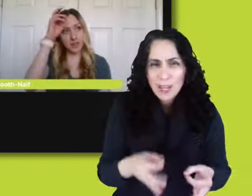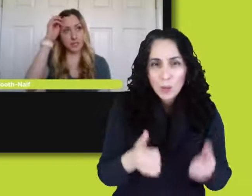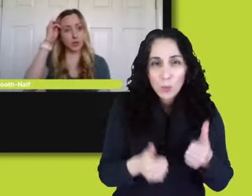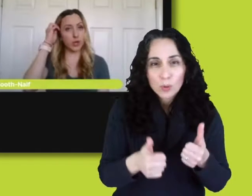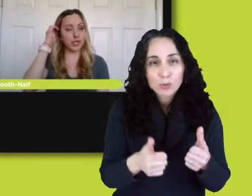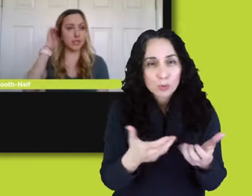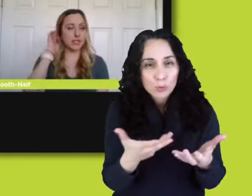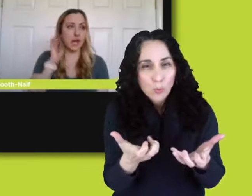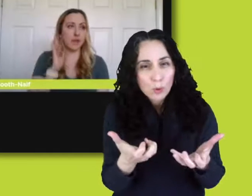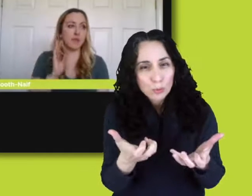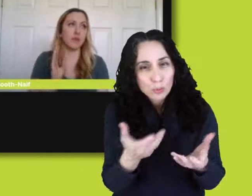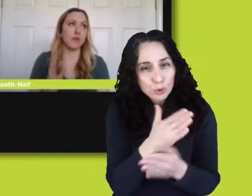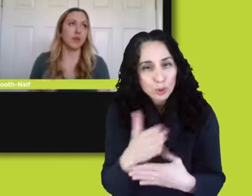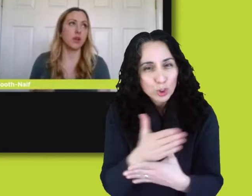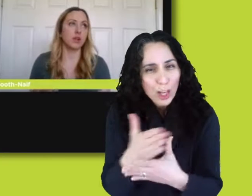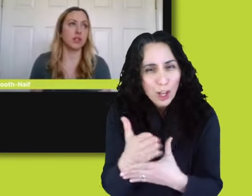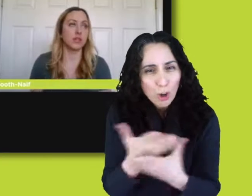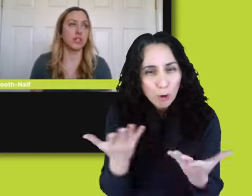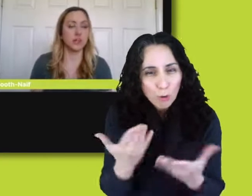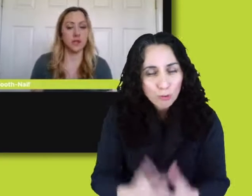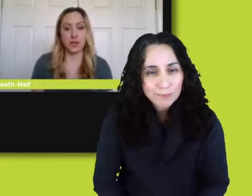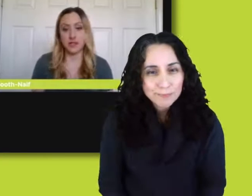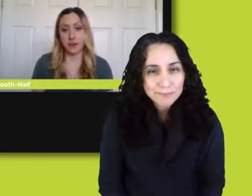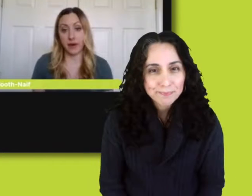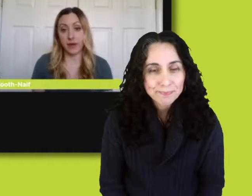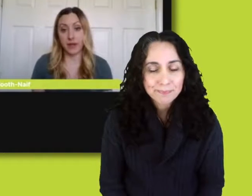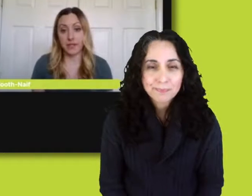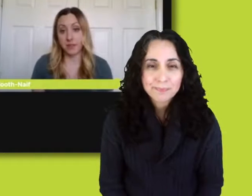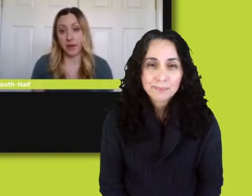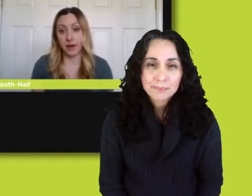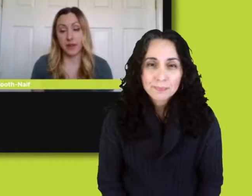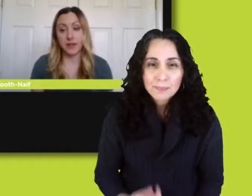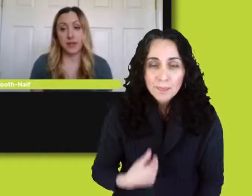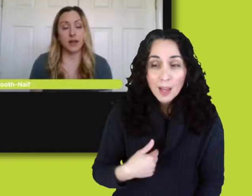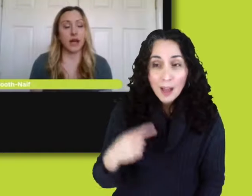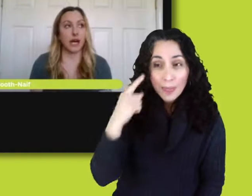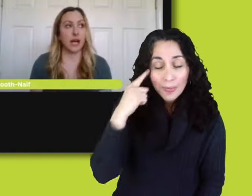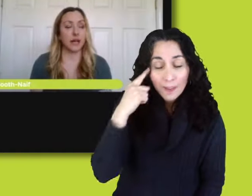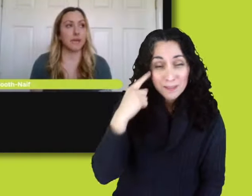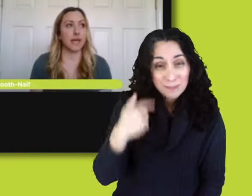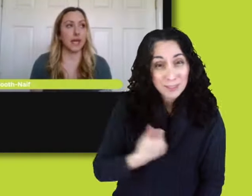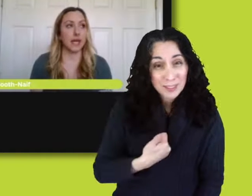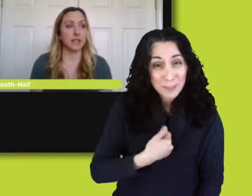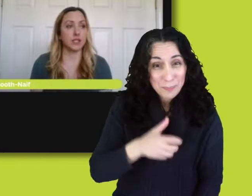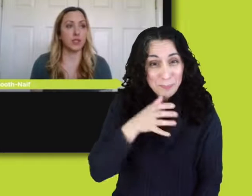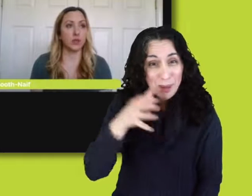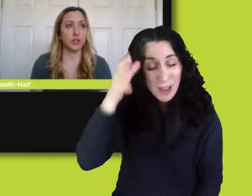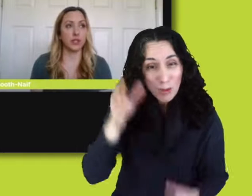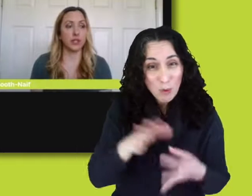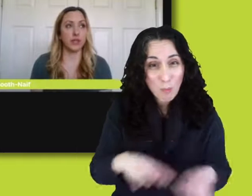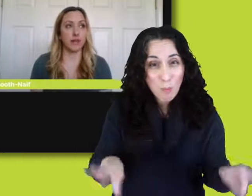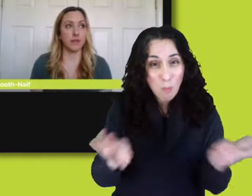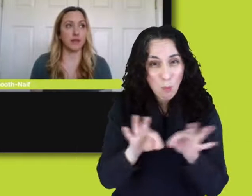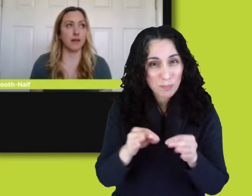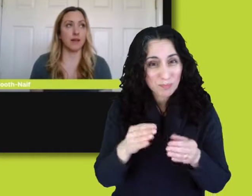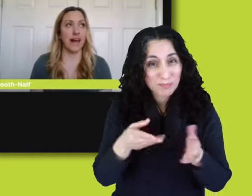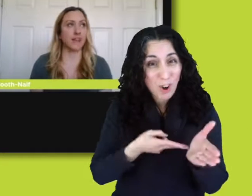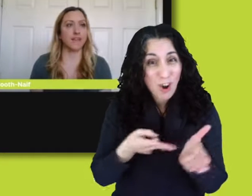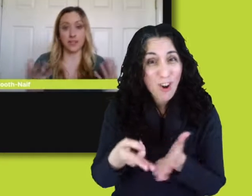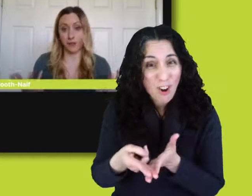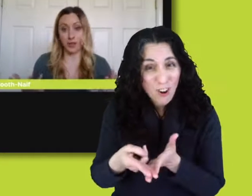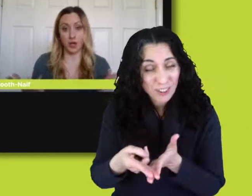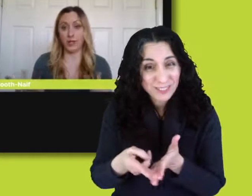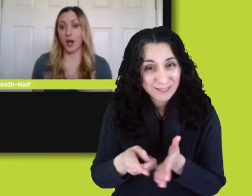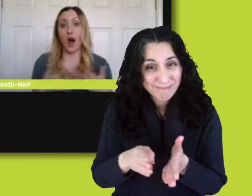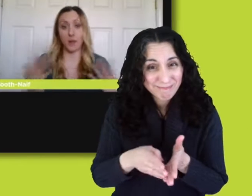I think it's important, to just be transparent as a parent. And, really, a lot